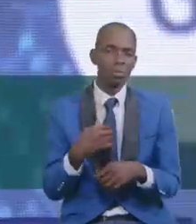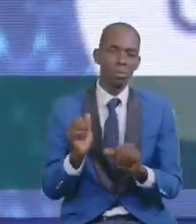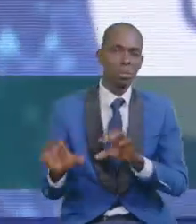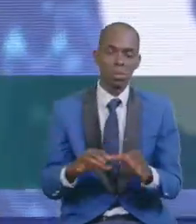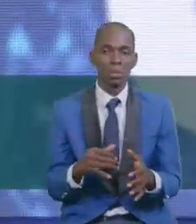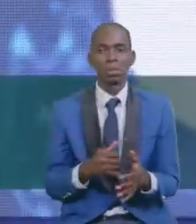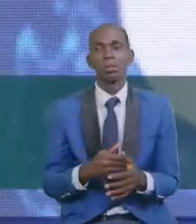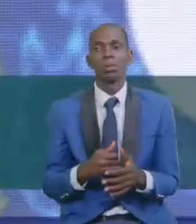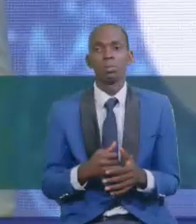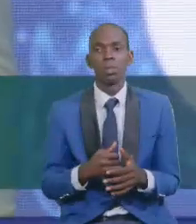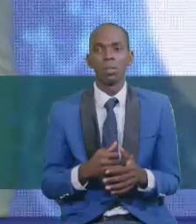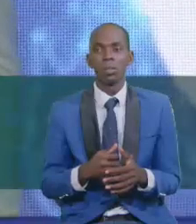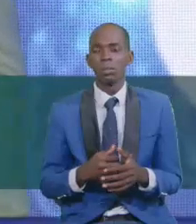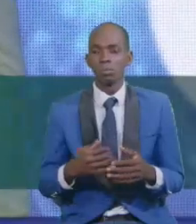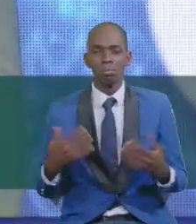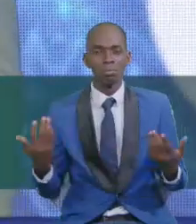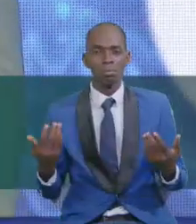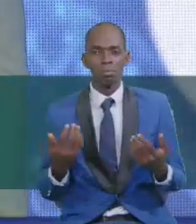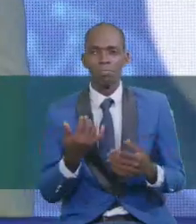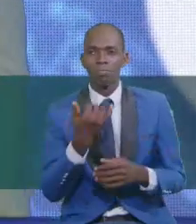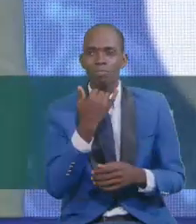Earthly help will not make it.